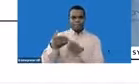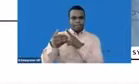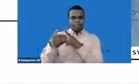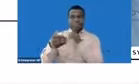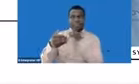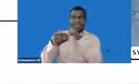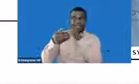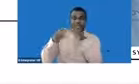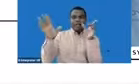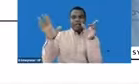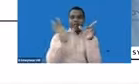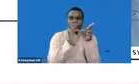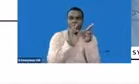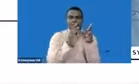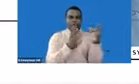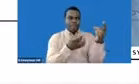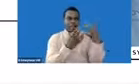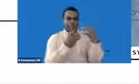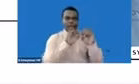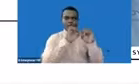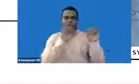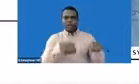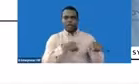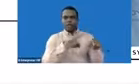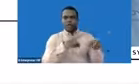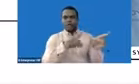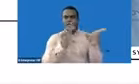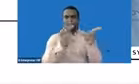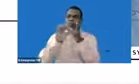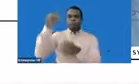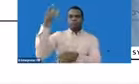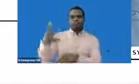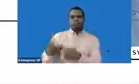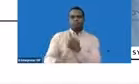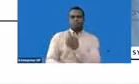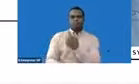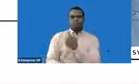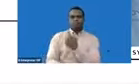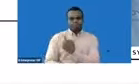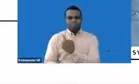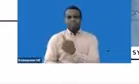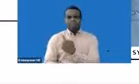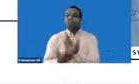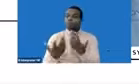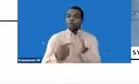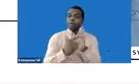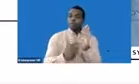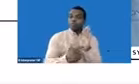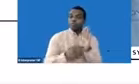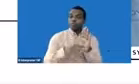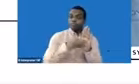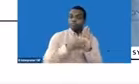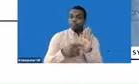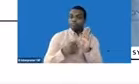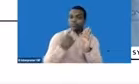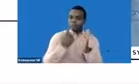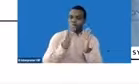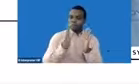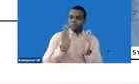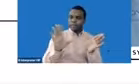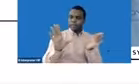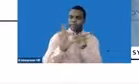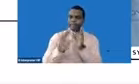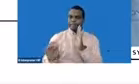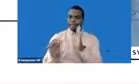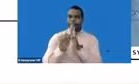accessibility statement, but some website owners went beyond and they put a link directly to the footer